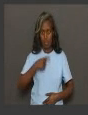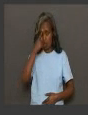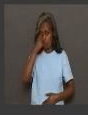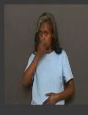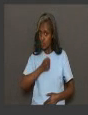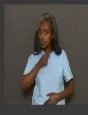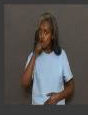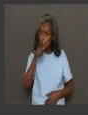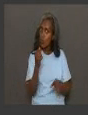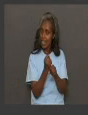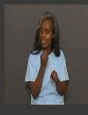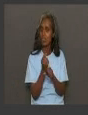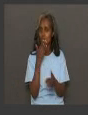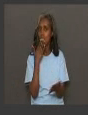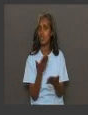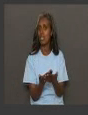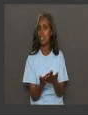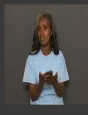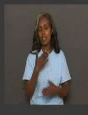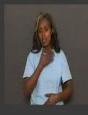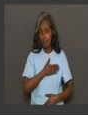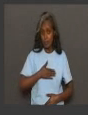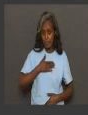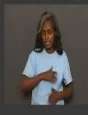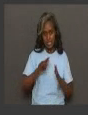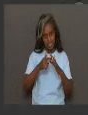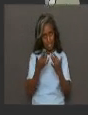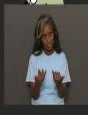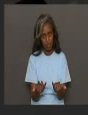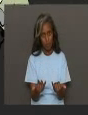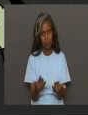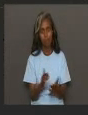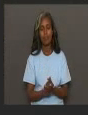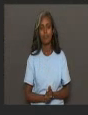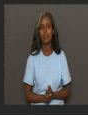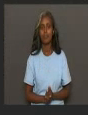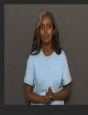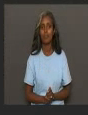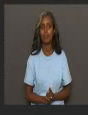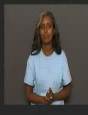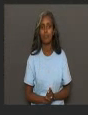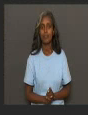sure you will do well. Please start now.